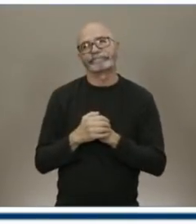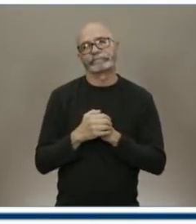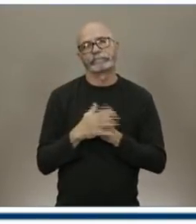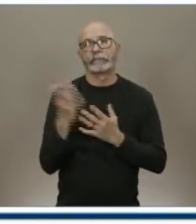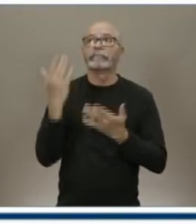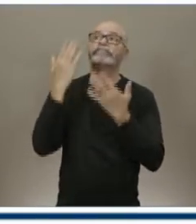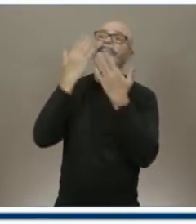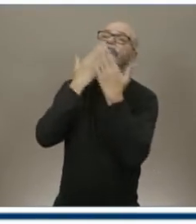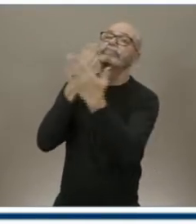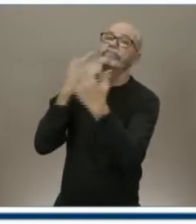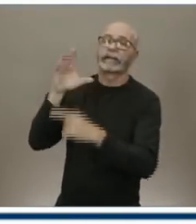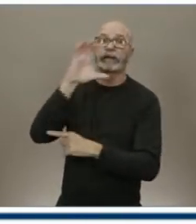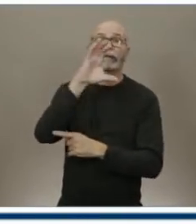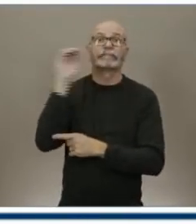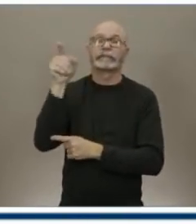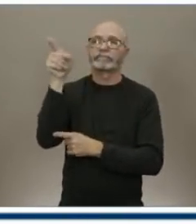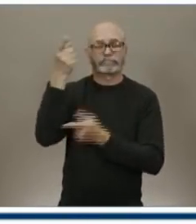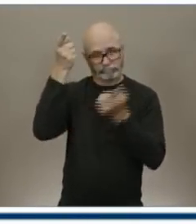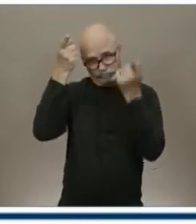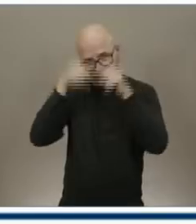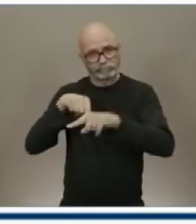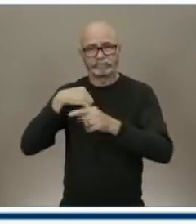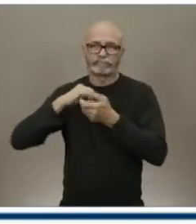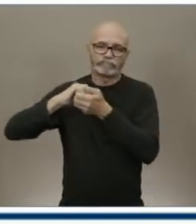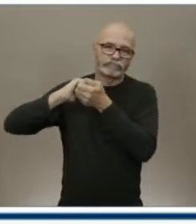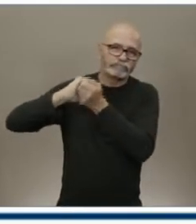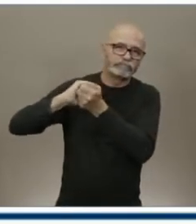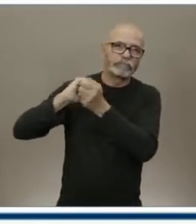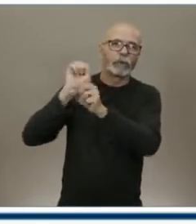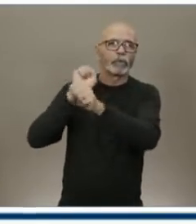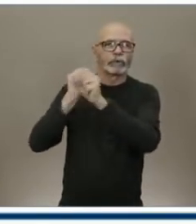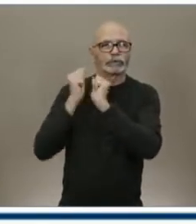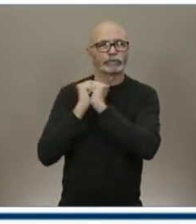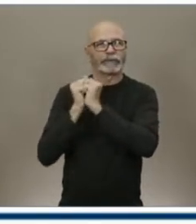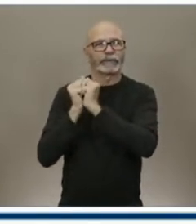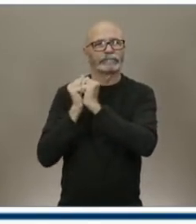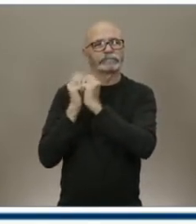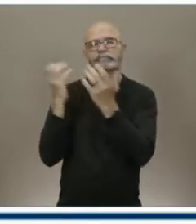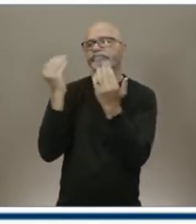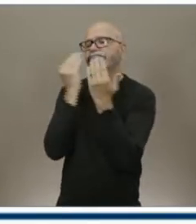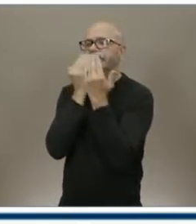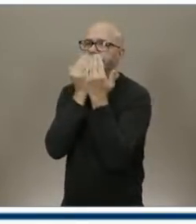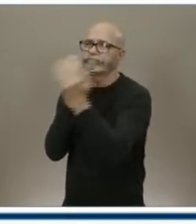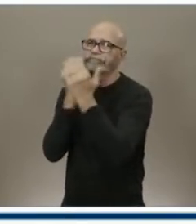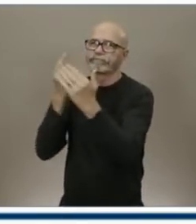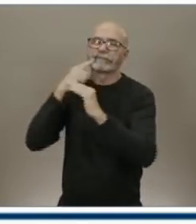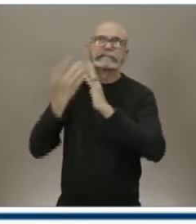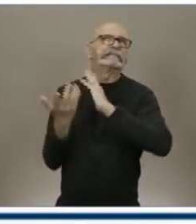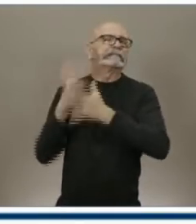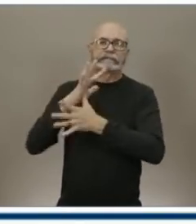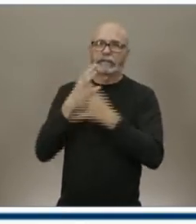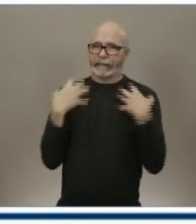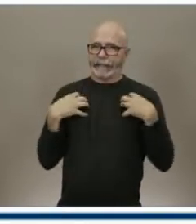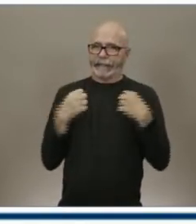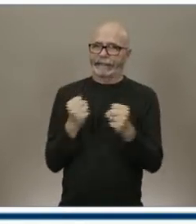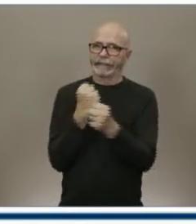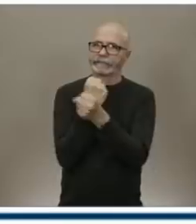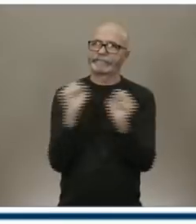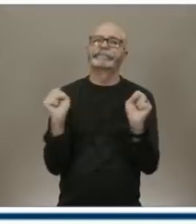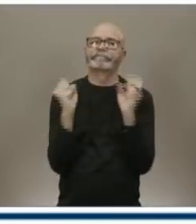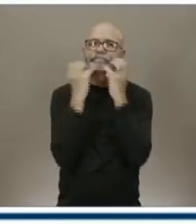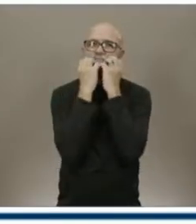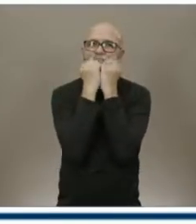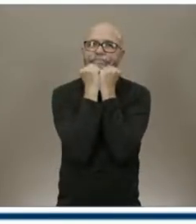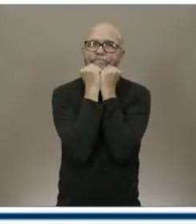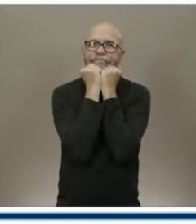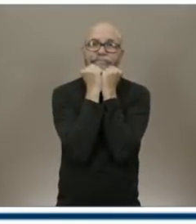company for their cooperation. And I want to thank all of them for putting public health and safety first. It's not easy to shut